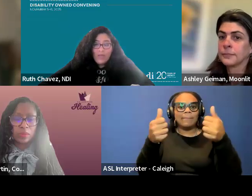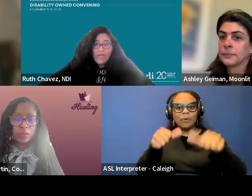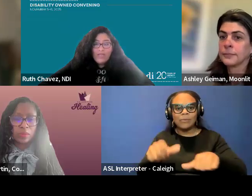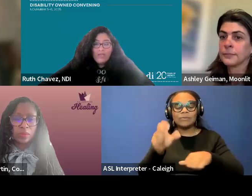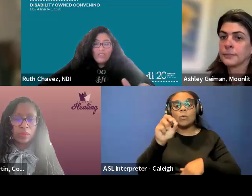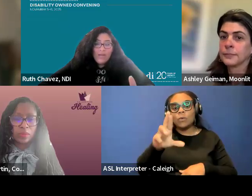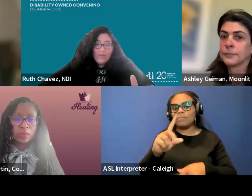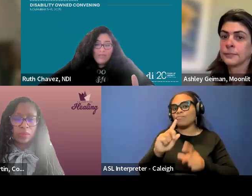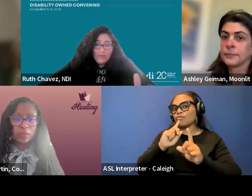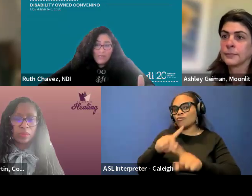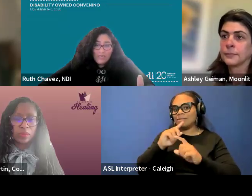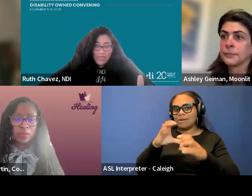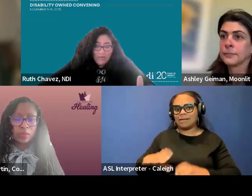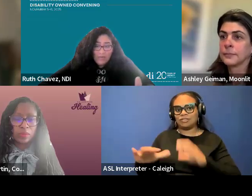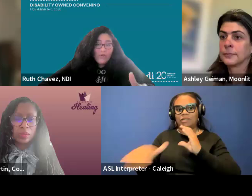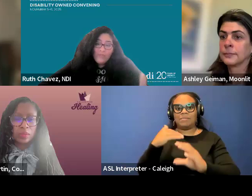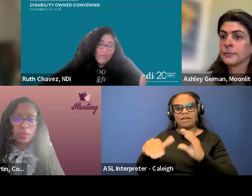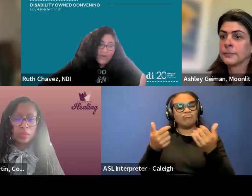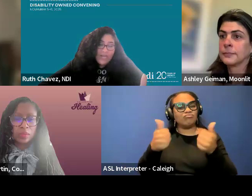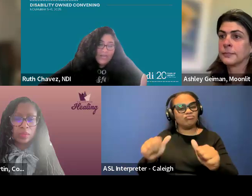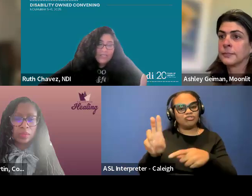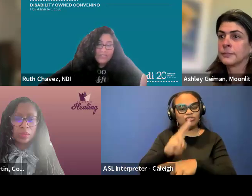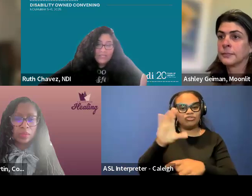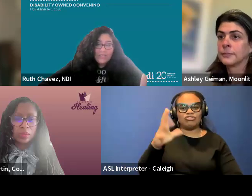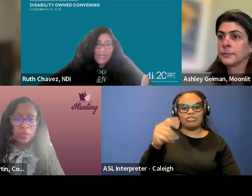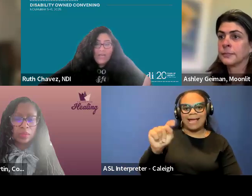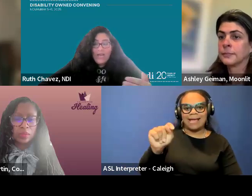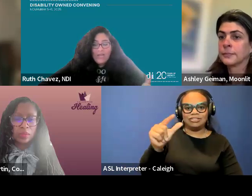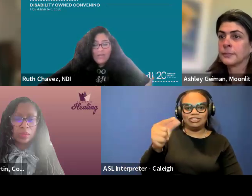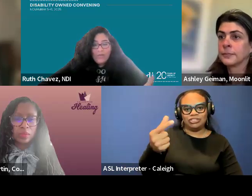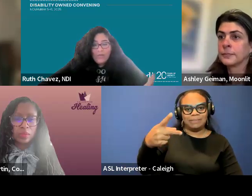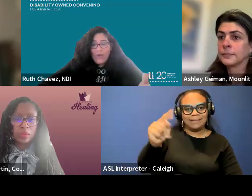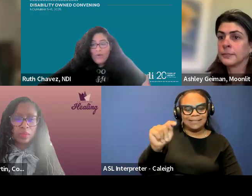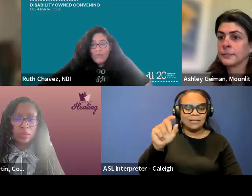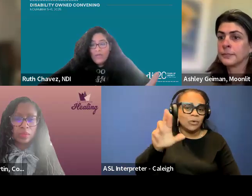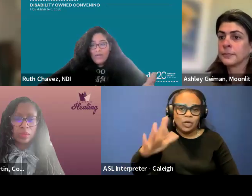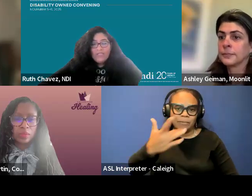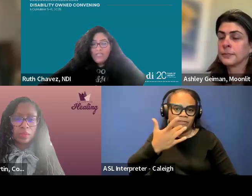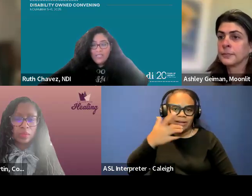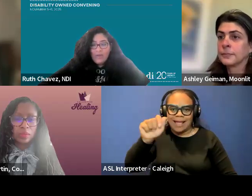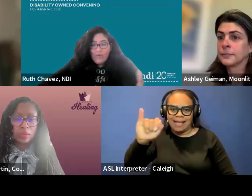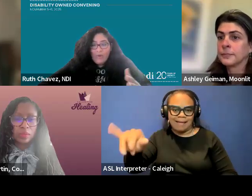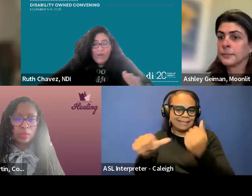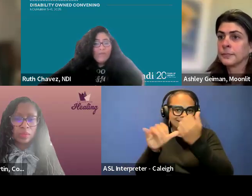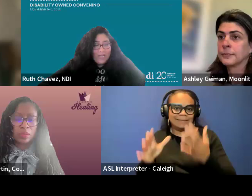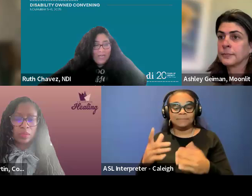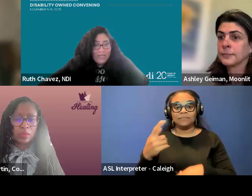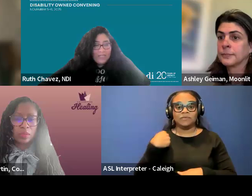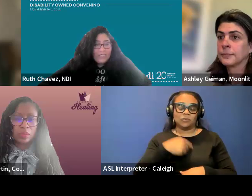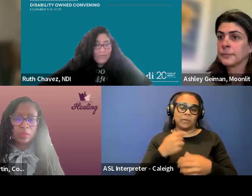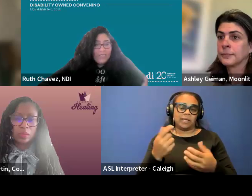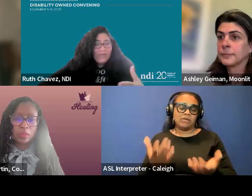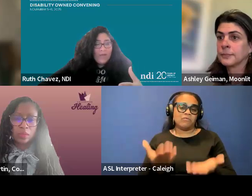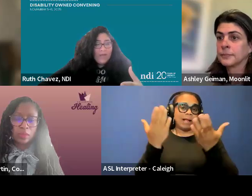email, and use ChatGPT or your preferred AI assistant. We are kind of suggesting or